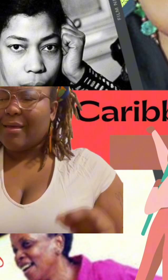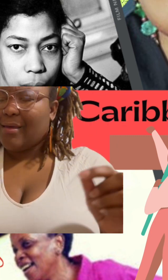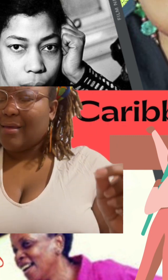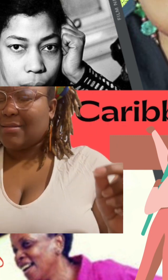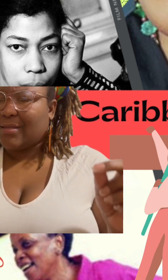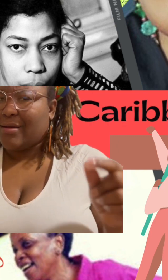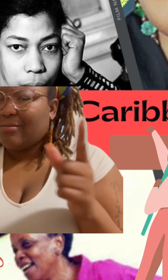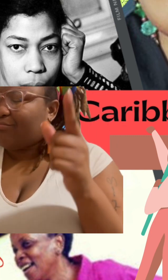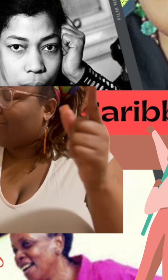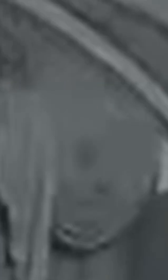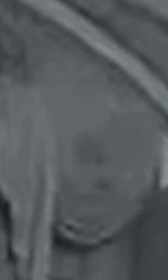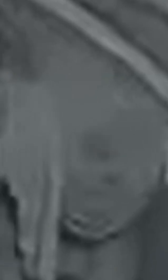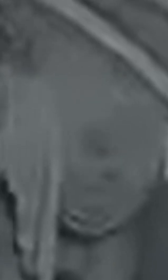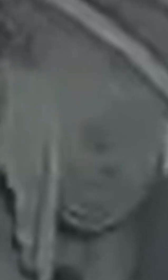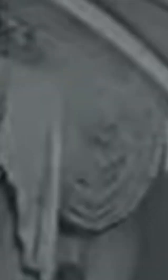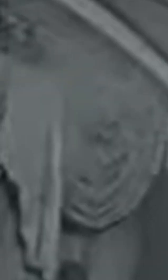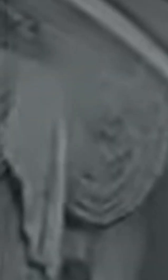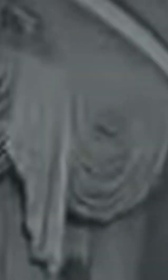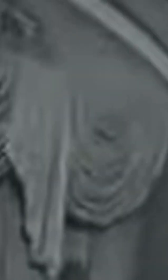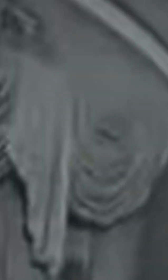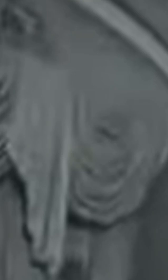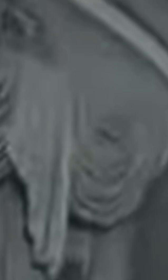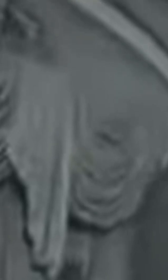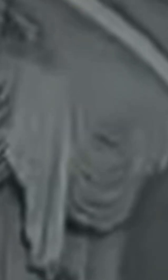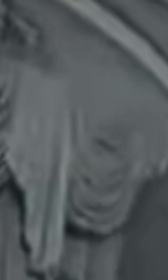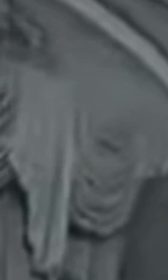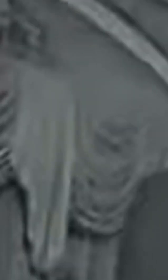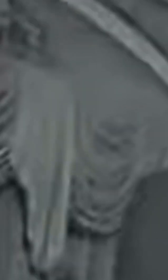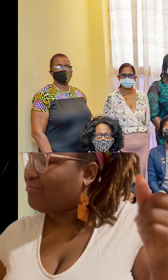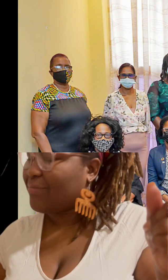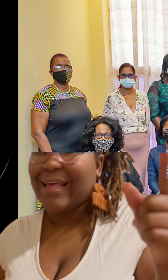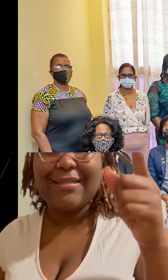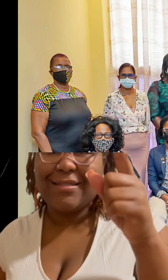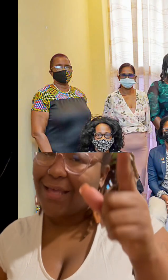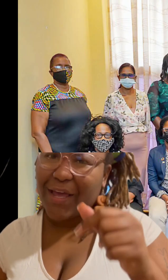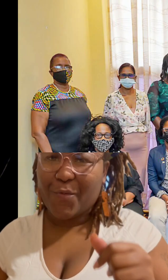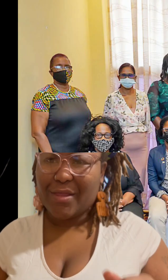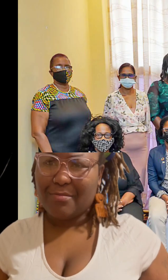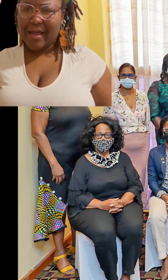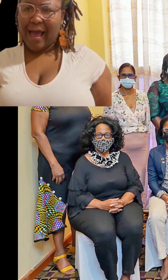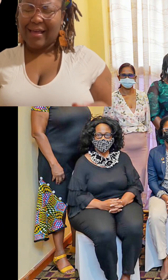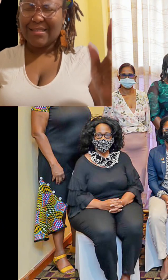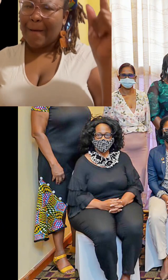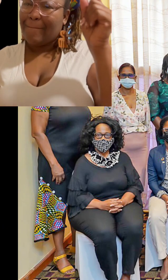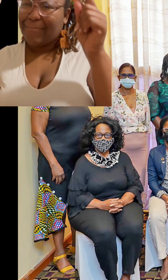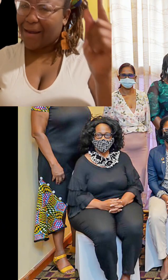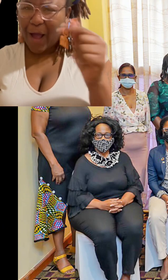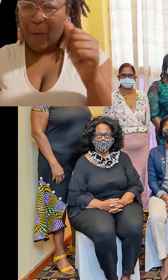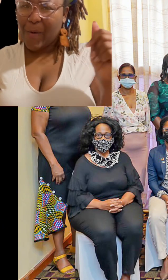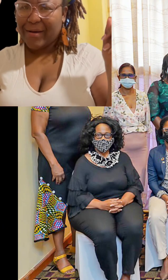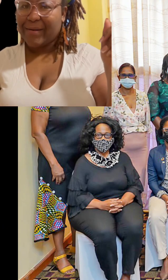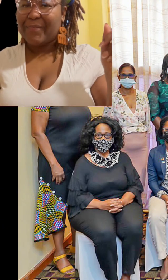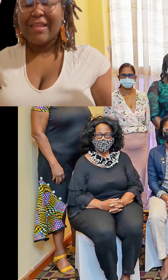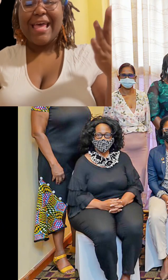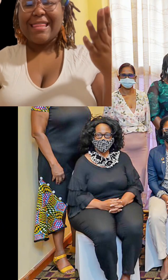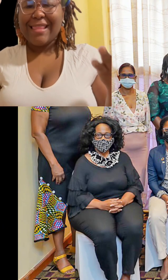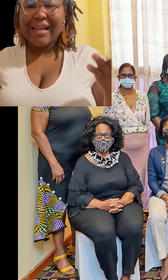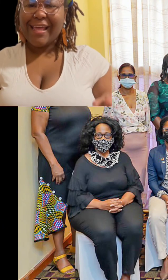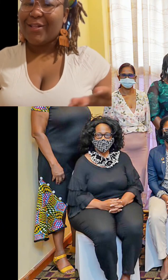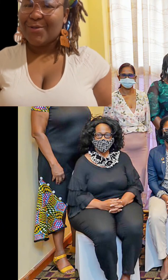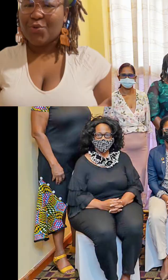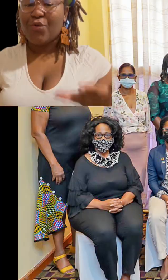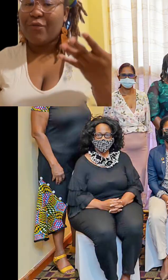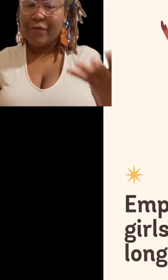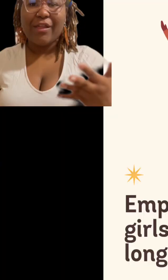woman is the respected person is the black woman. Say it with me, guys. Black woman.